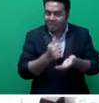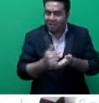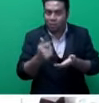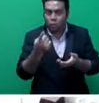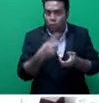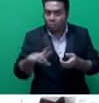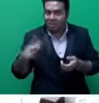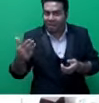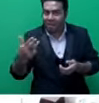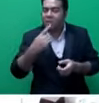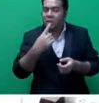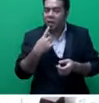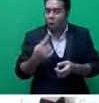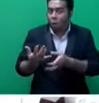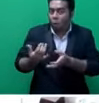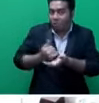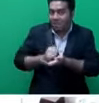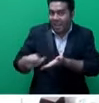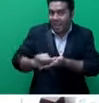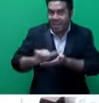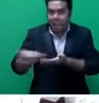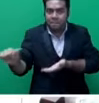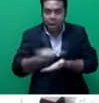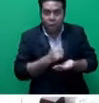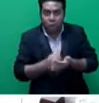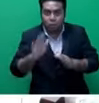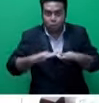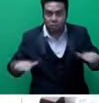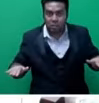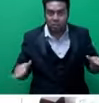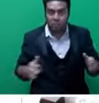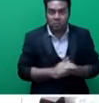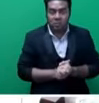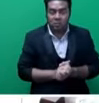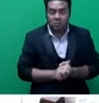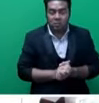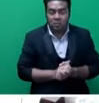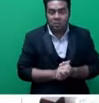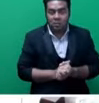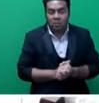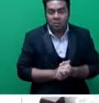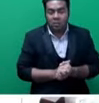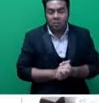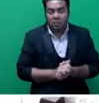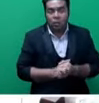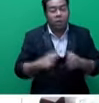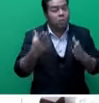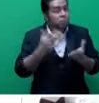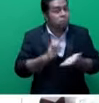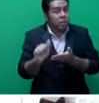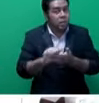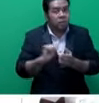respectively provide that the selling and buying of minors under the age of 18 years for prostitution, illicit sexual intercourse, or